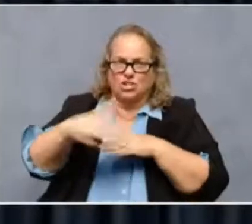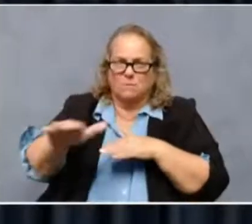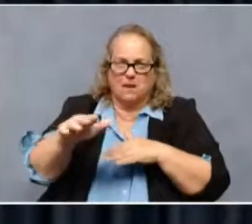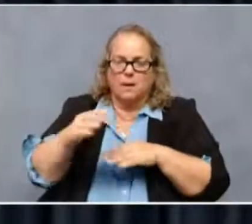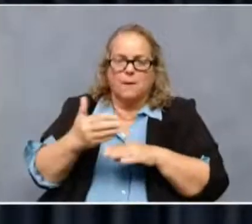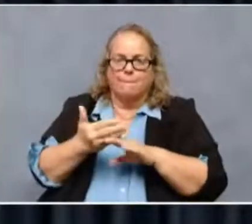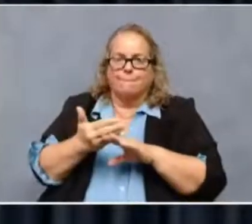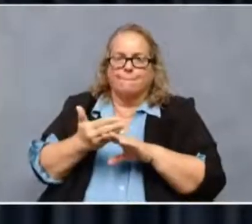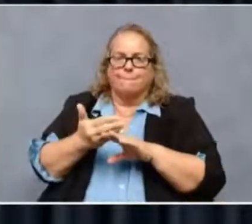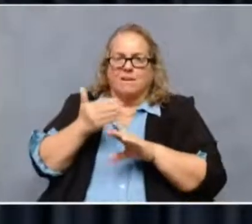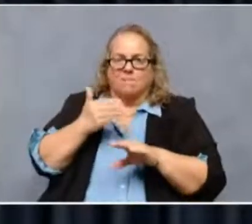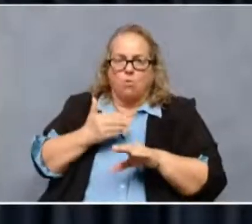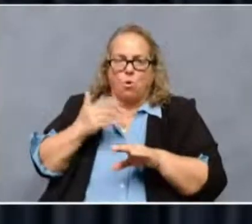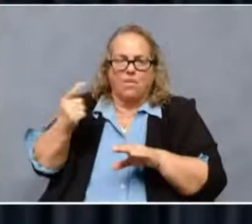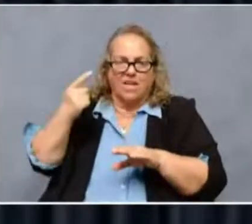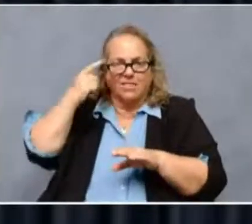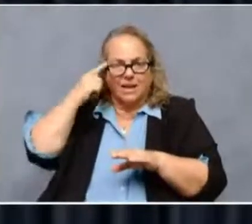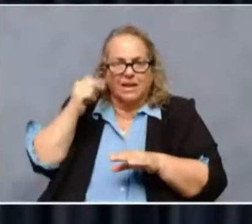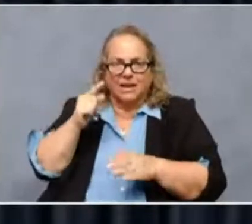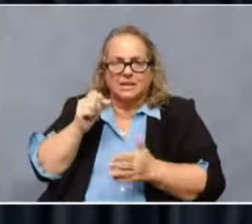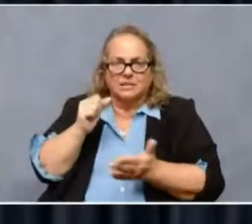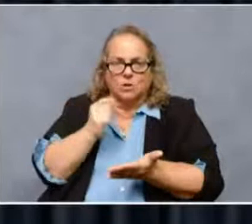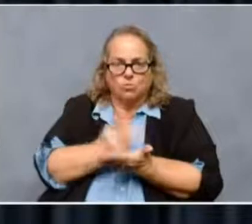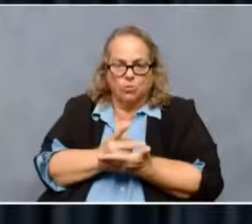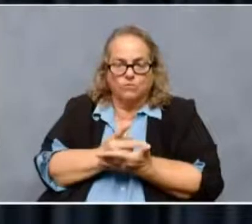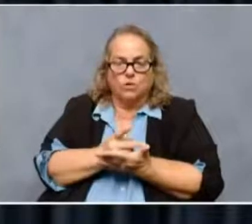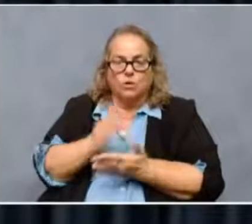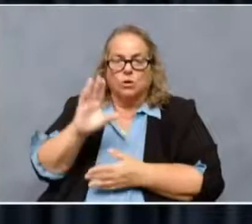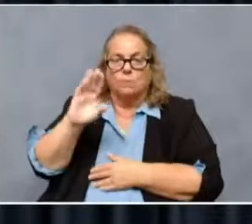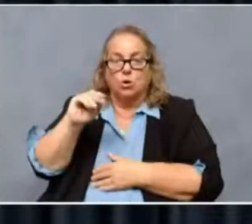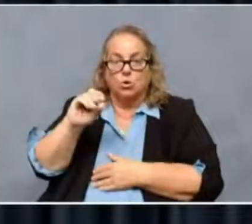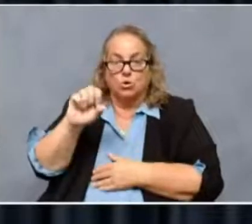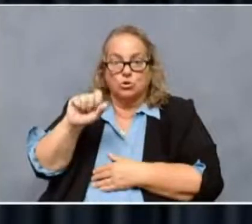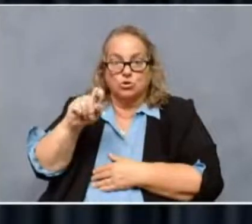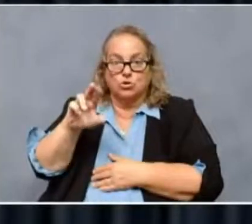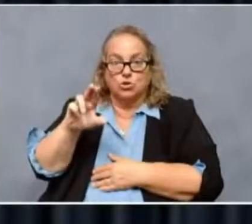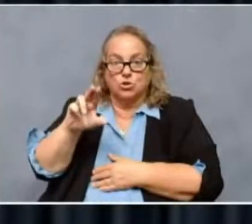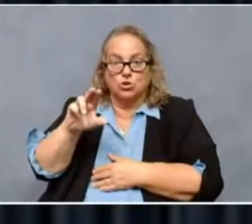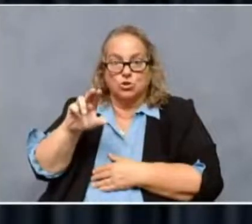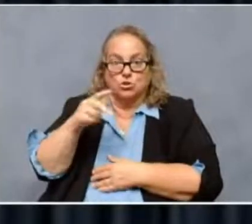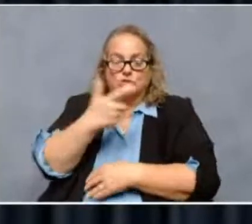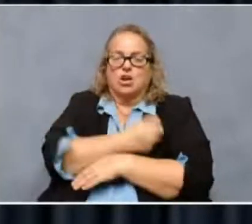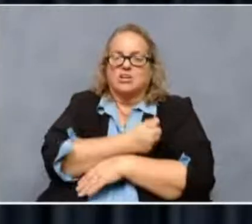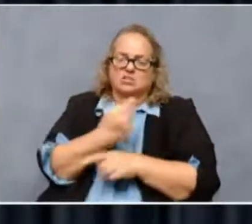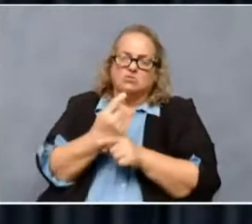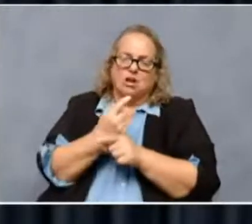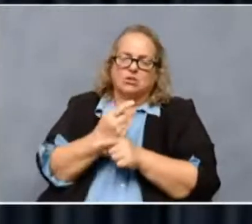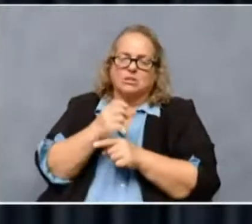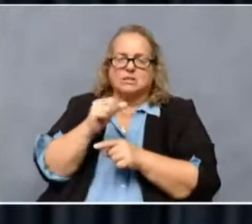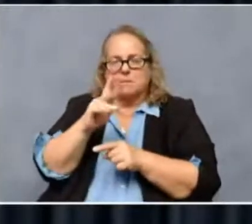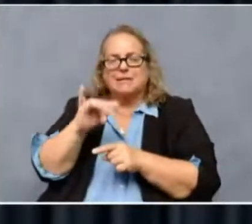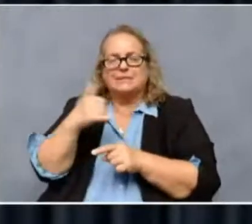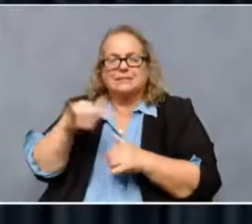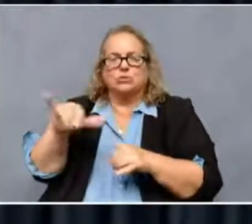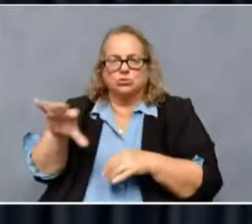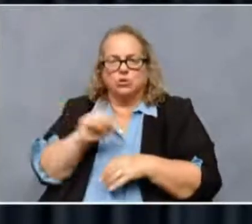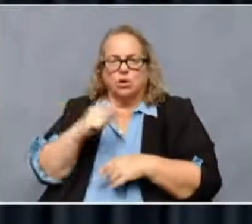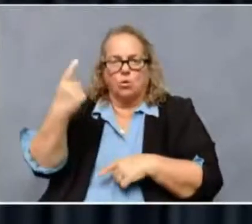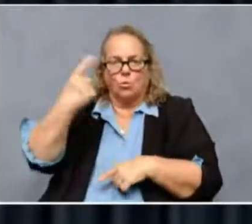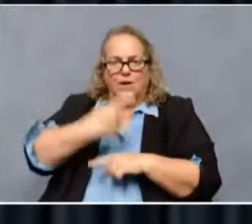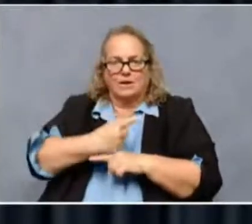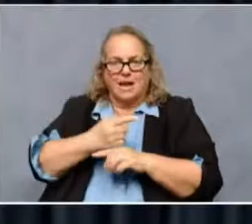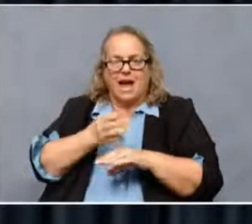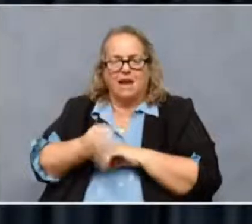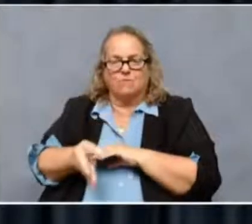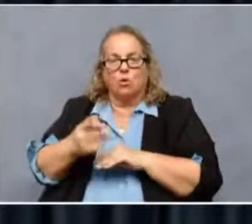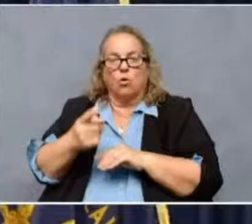be approved. Booster shots, that was the regular supply. It still took a day once approved for all of